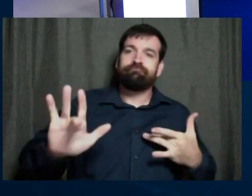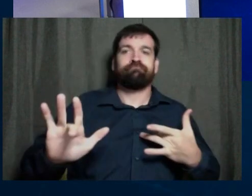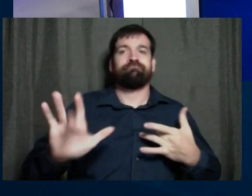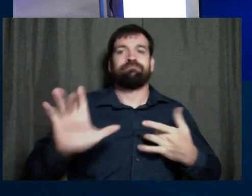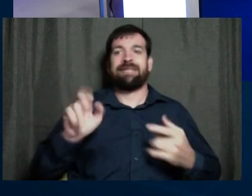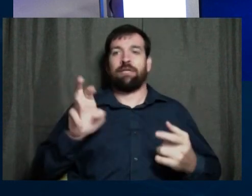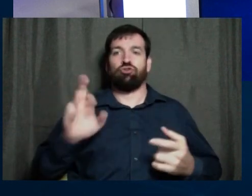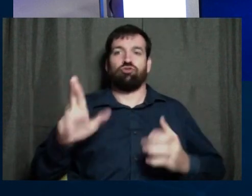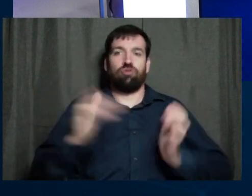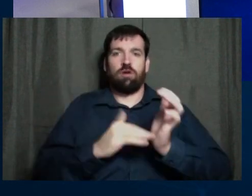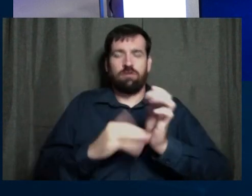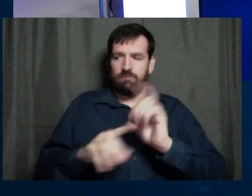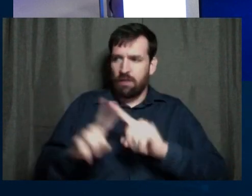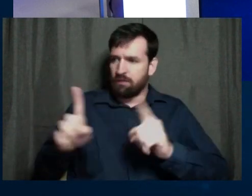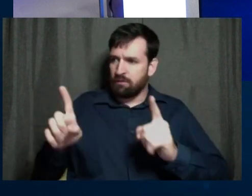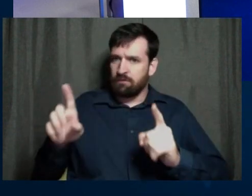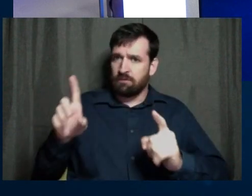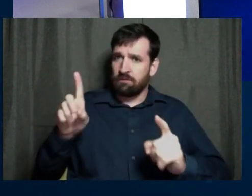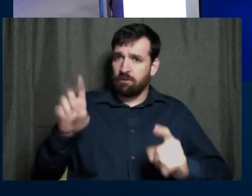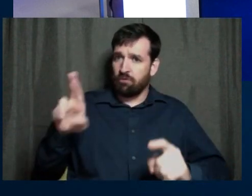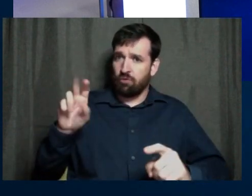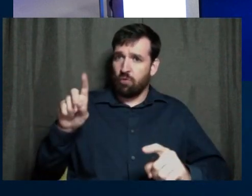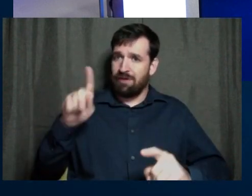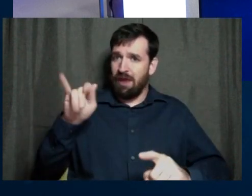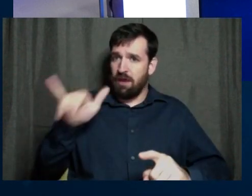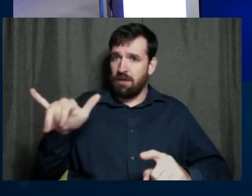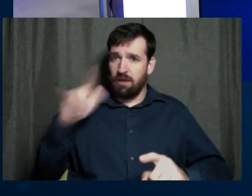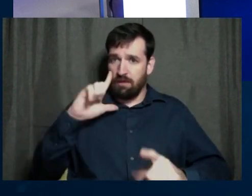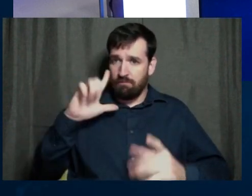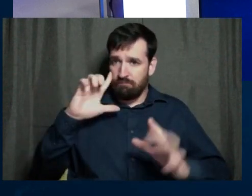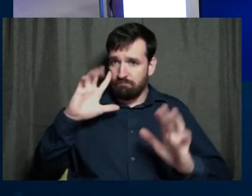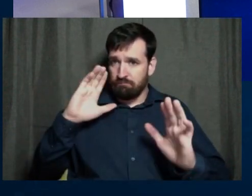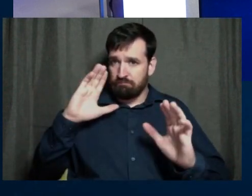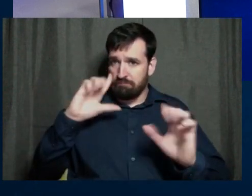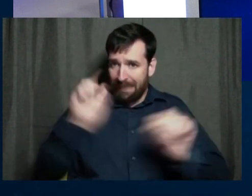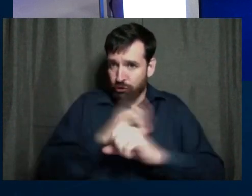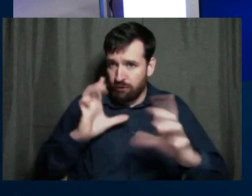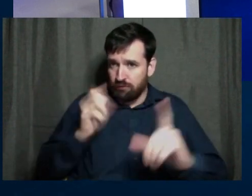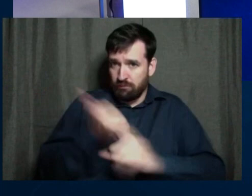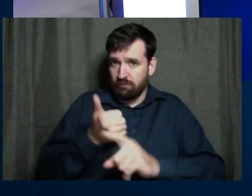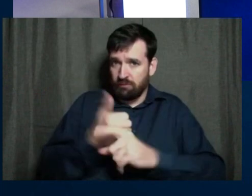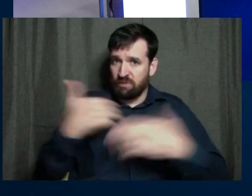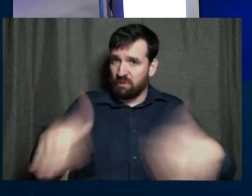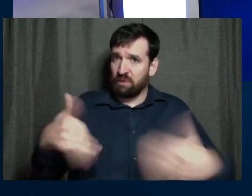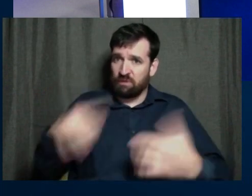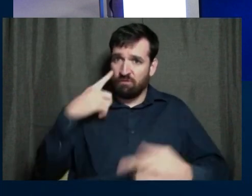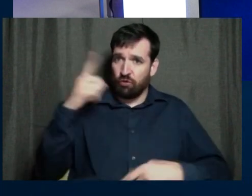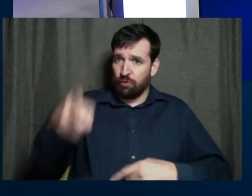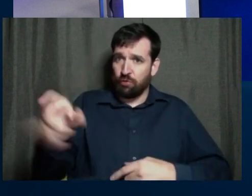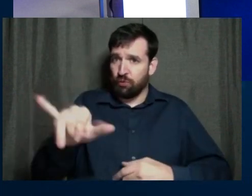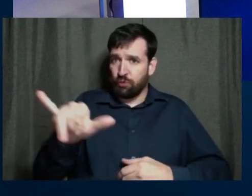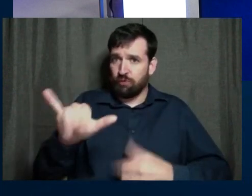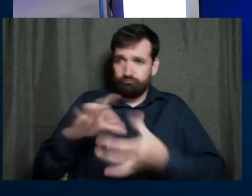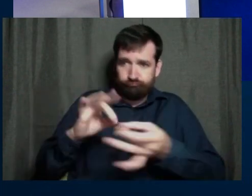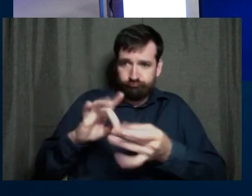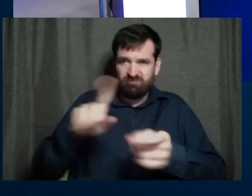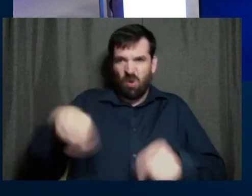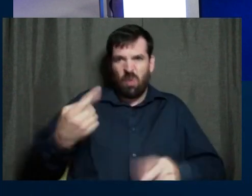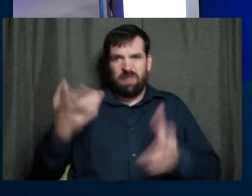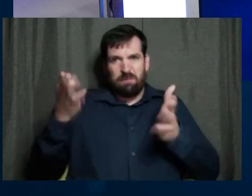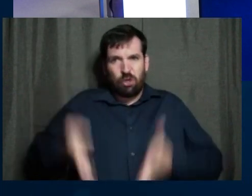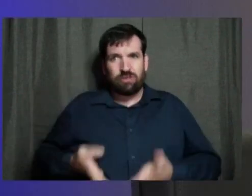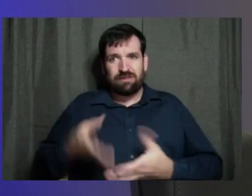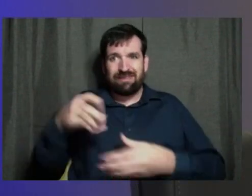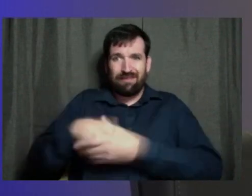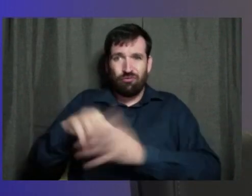but Dr. Oday, I would imagine it was an emotional time for you too. Something you had not experienced before, having to say those things and being the only person in the room with them.